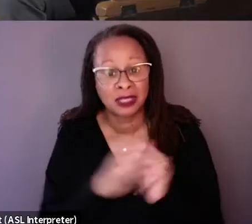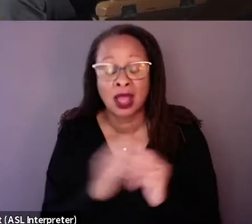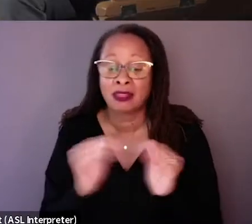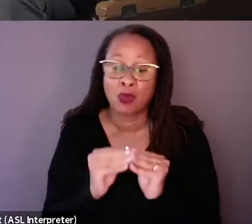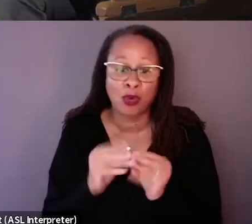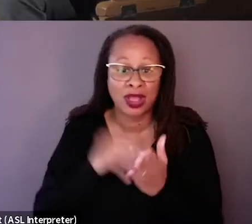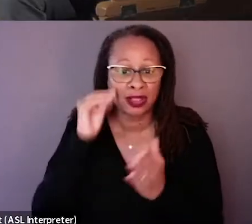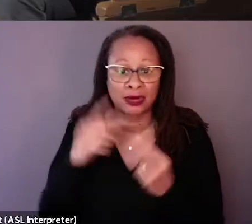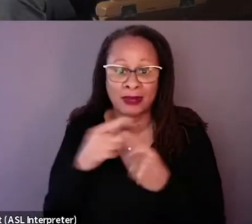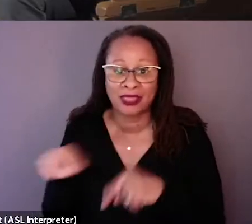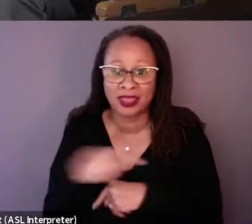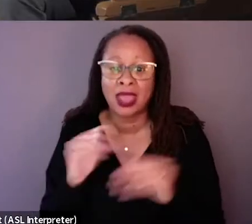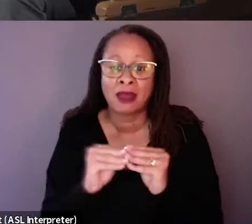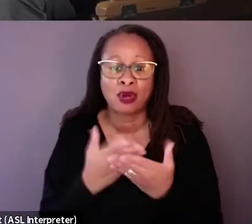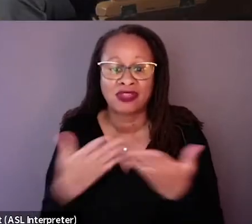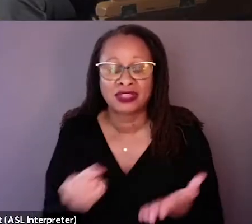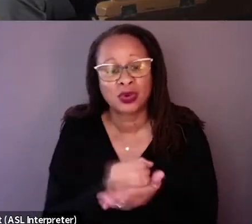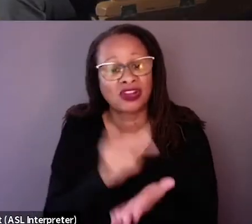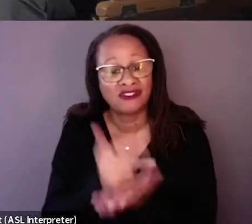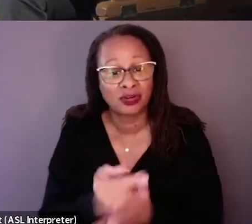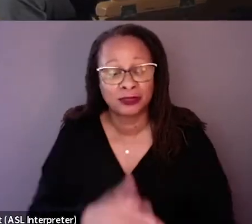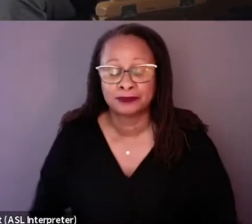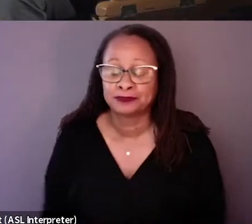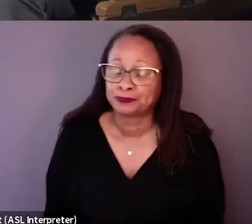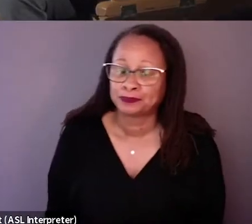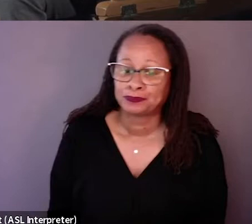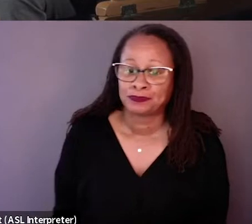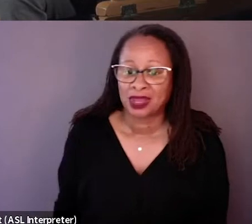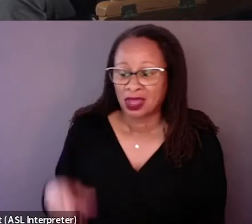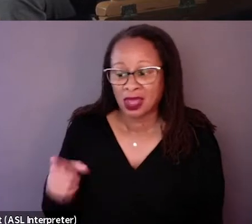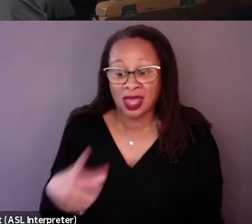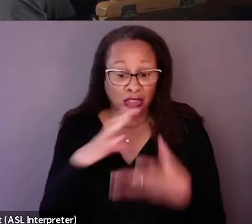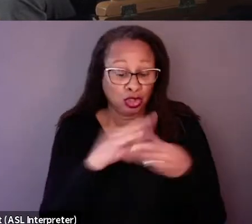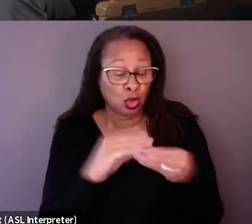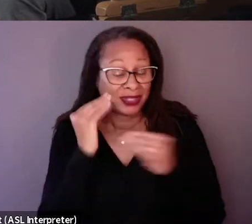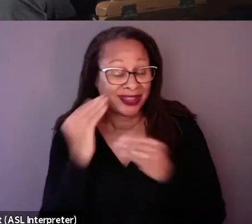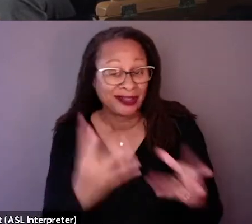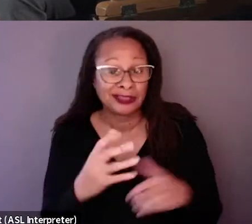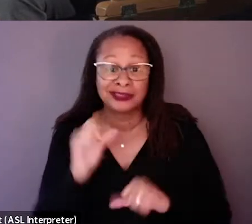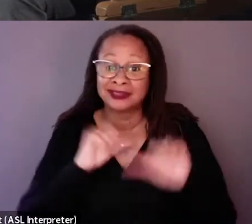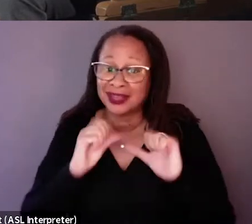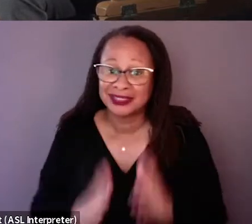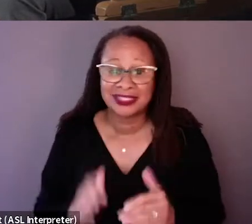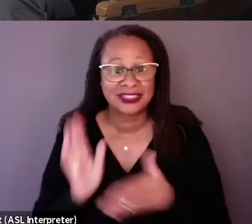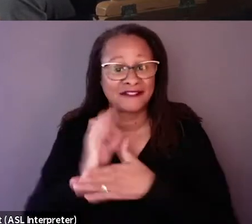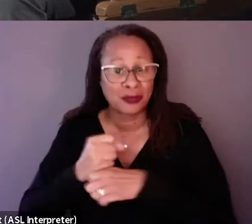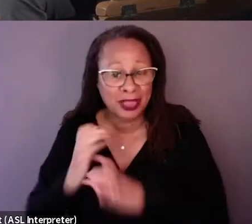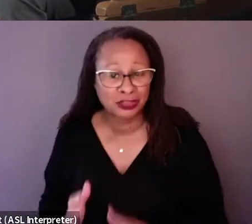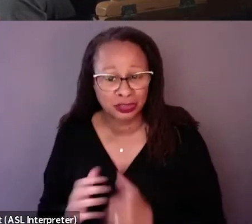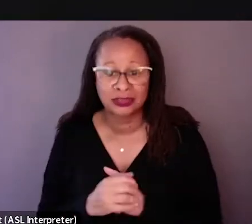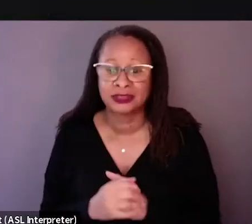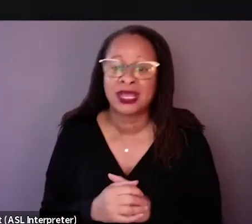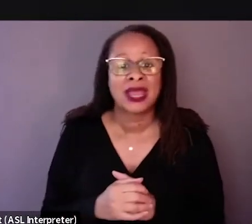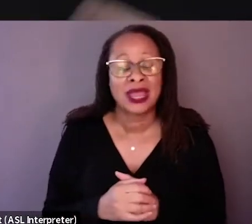more those things got to be confirmed. Yeah, they were storytellers as scientists, they were storytellers as filmmakers, and then they were storytellers as